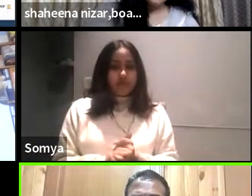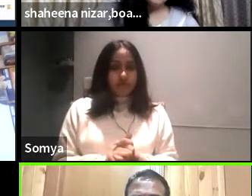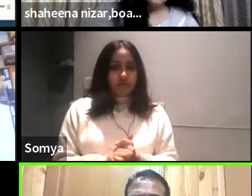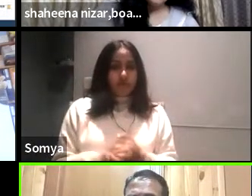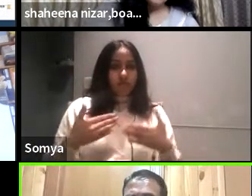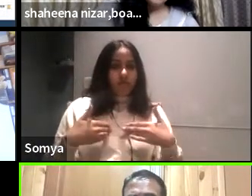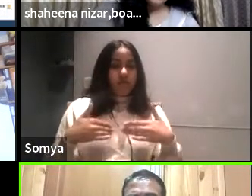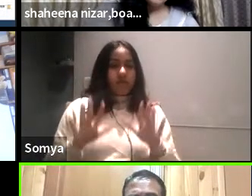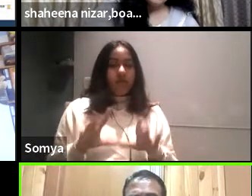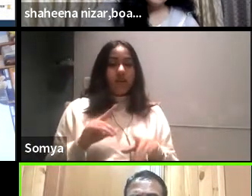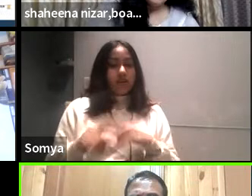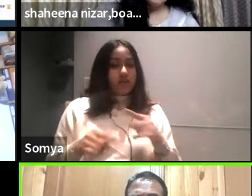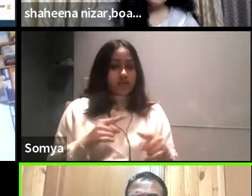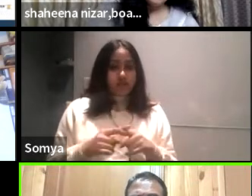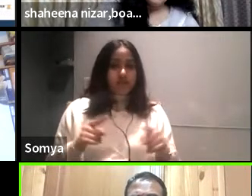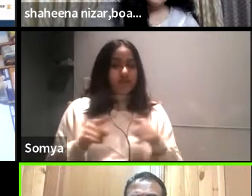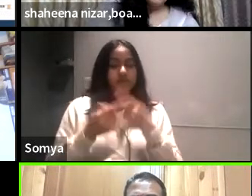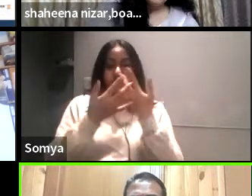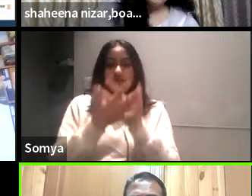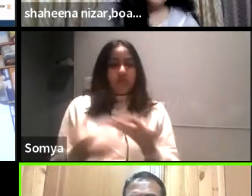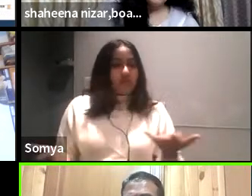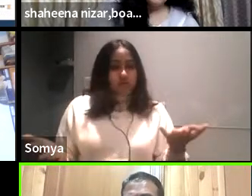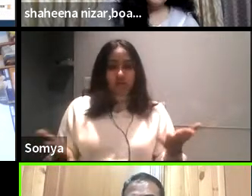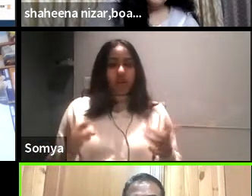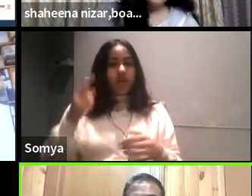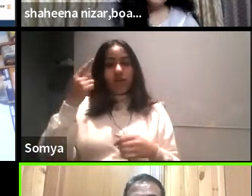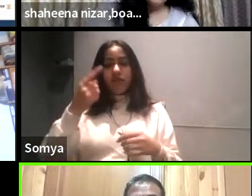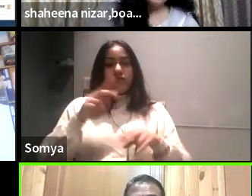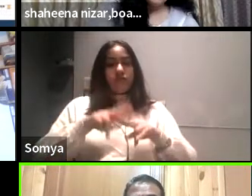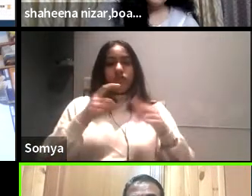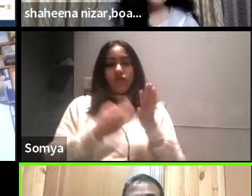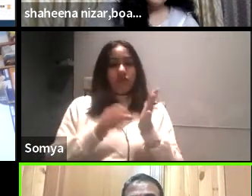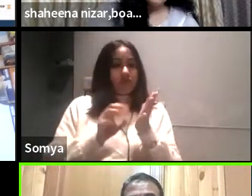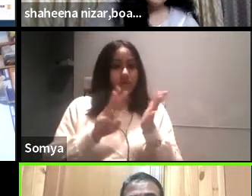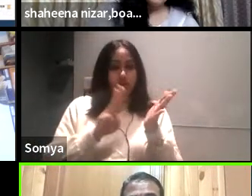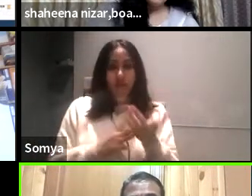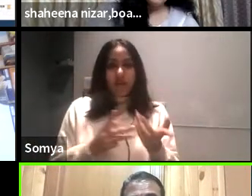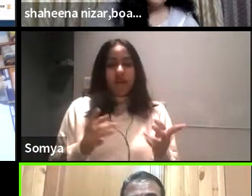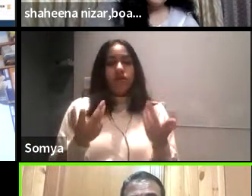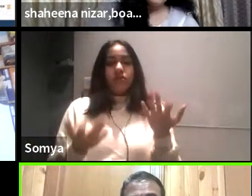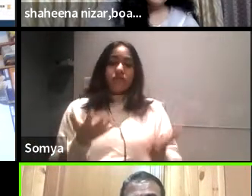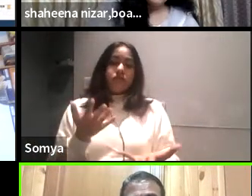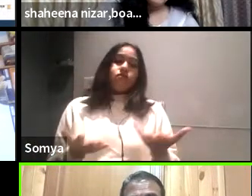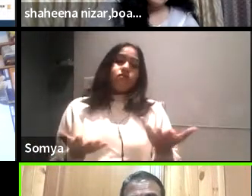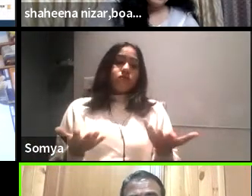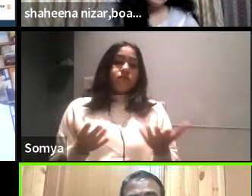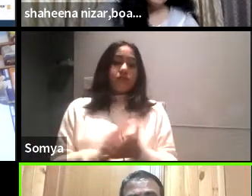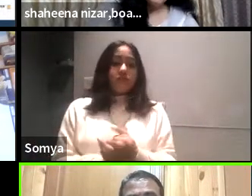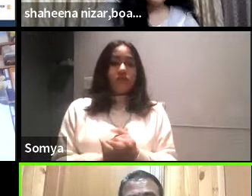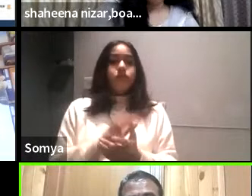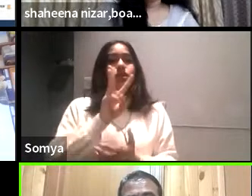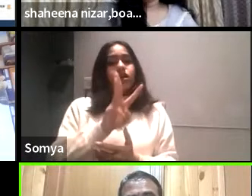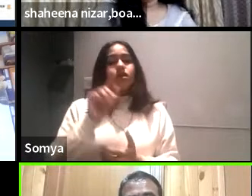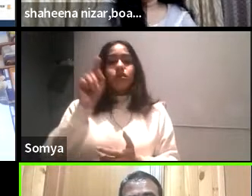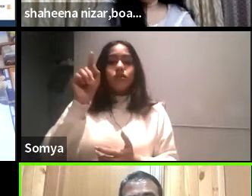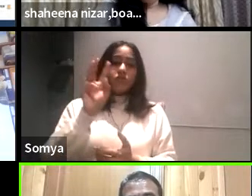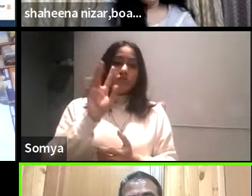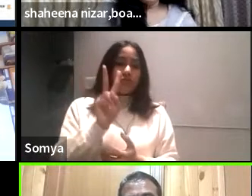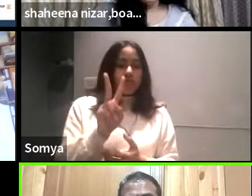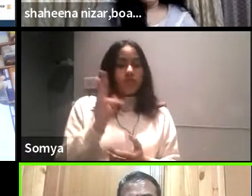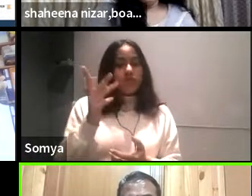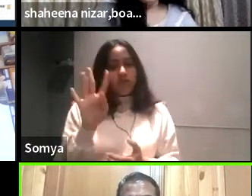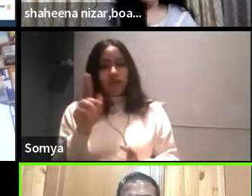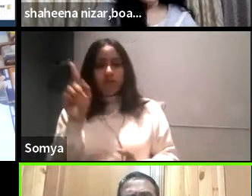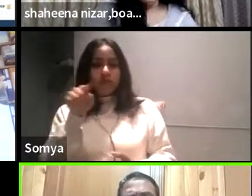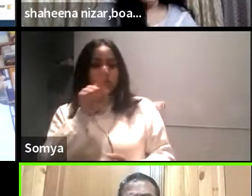we are talking about anything from maybe around 3 to 4% of the population of